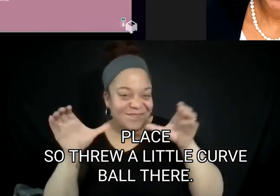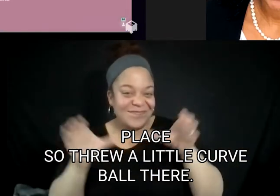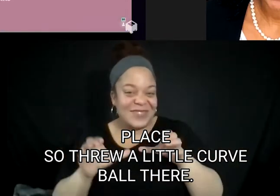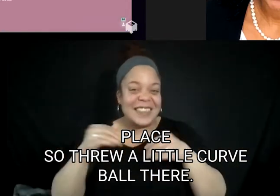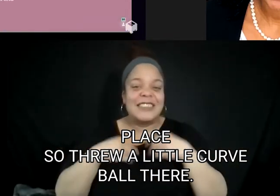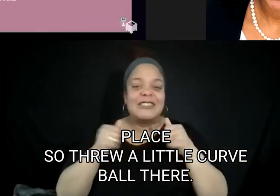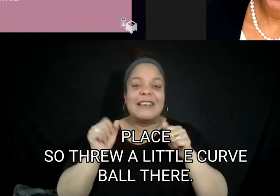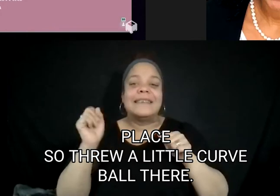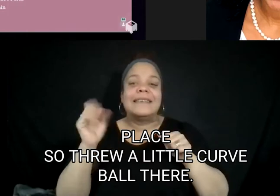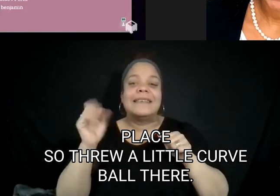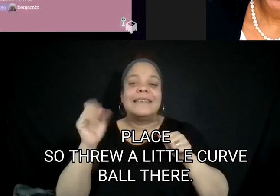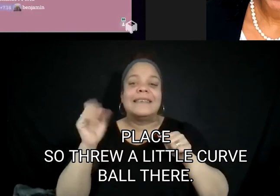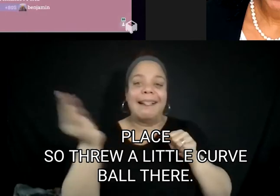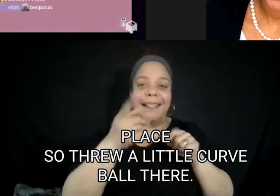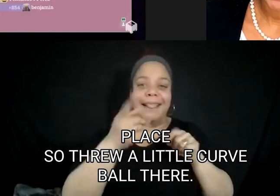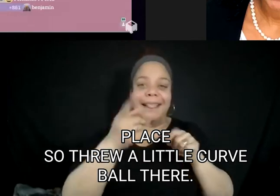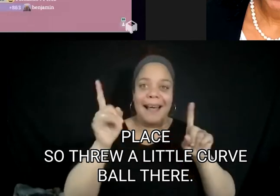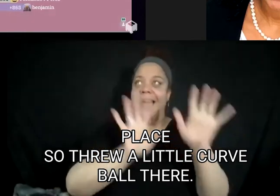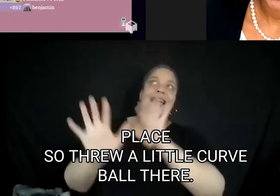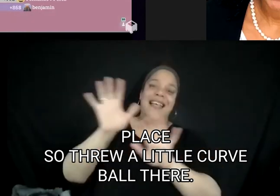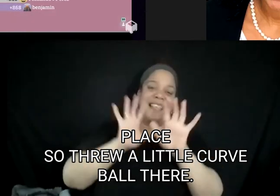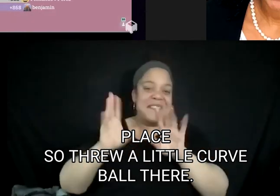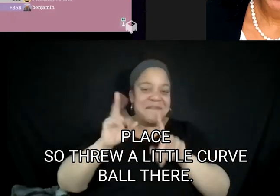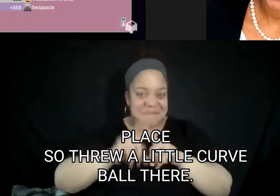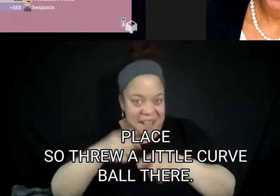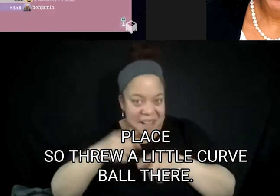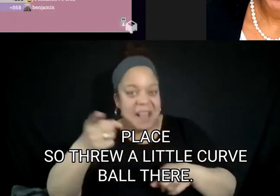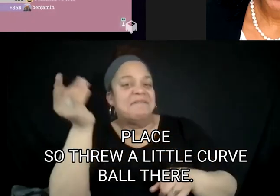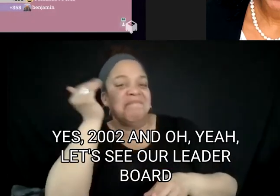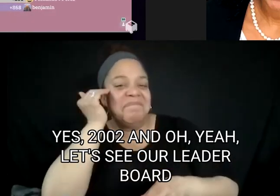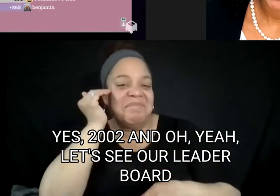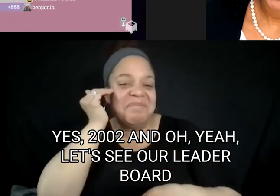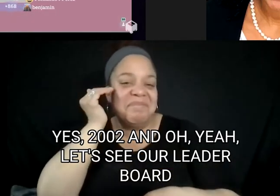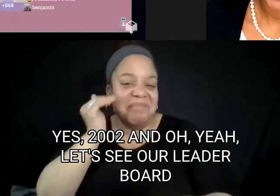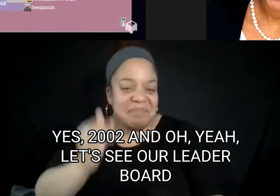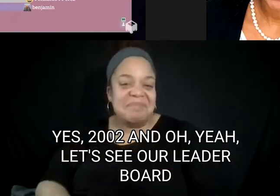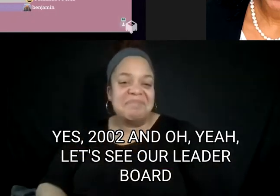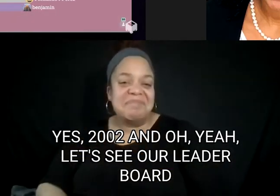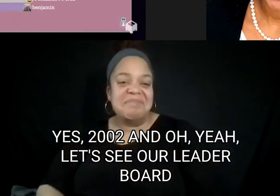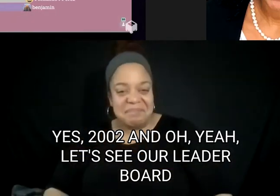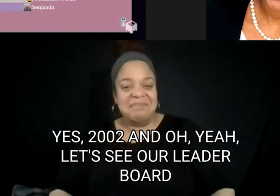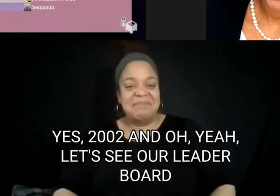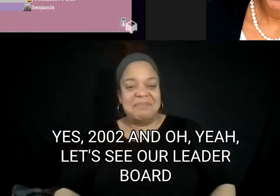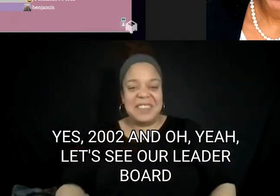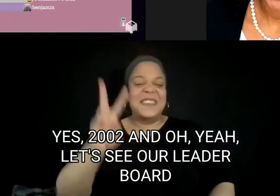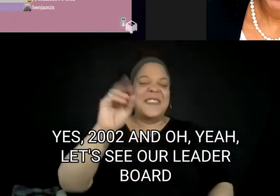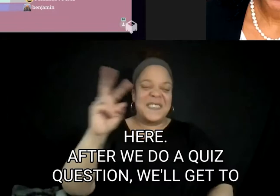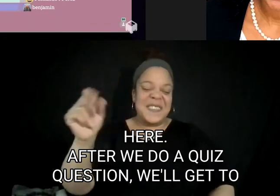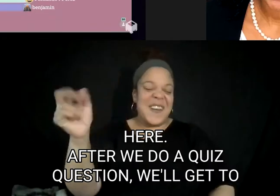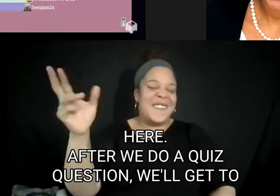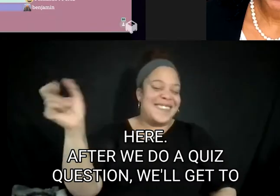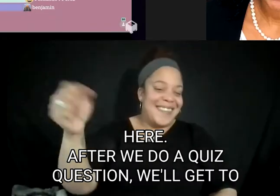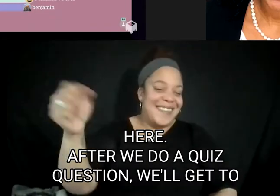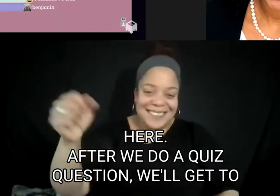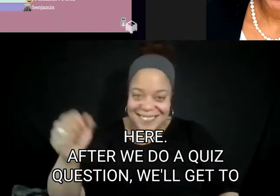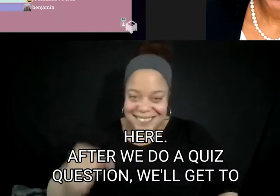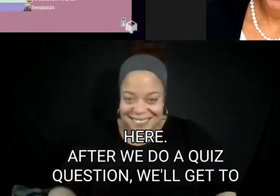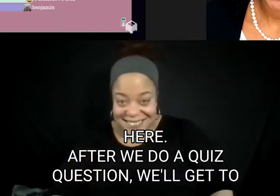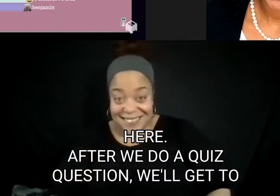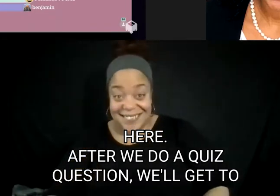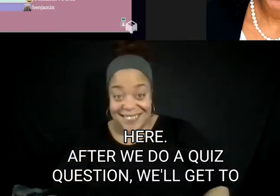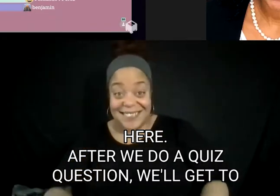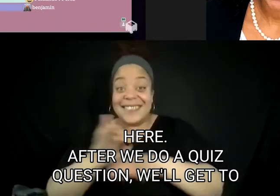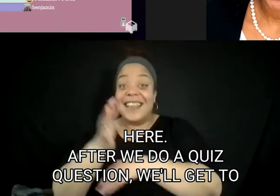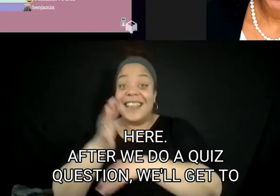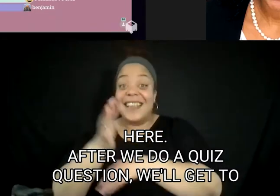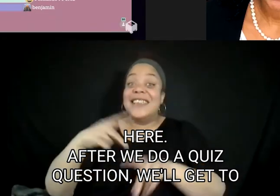Let's see our leaderboard here. So after we do a quiz question, we'll get to see our leaderboard and see where we're at. So right now, seems